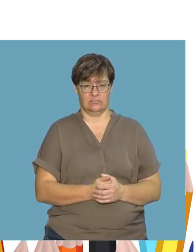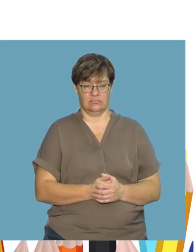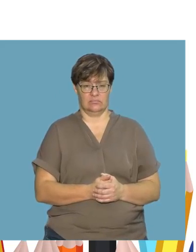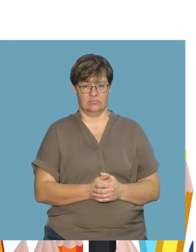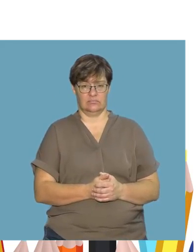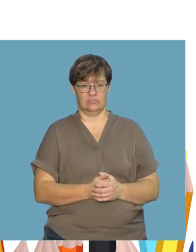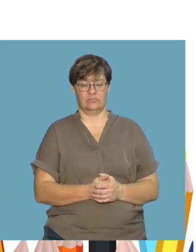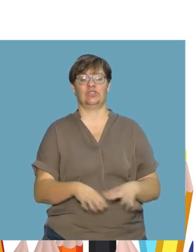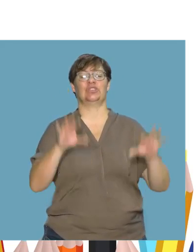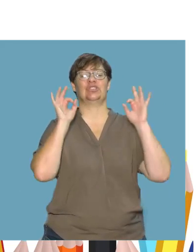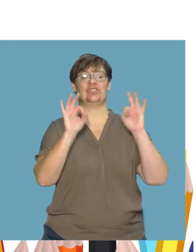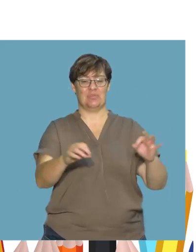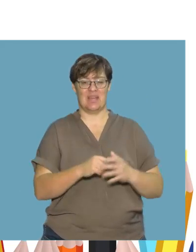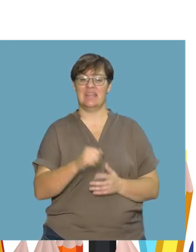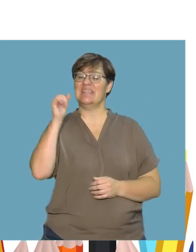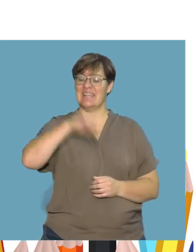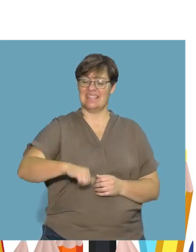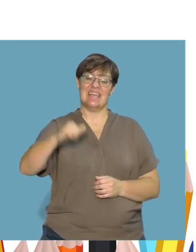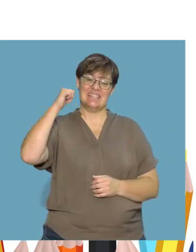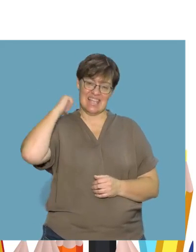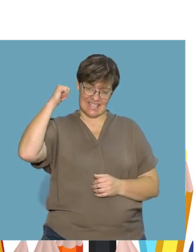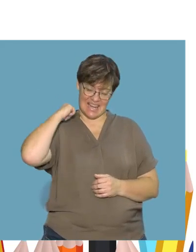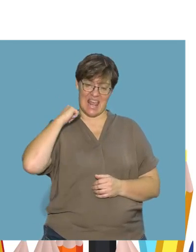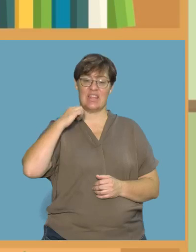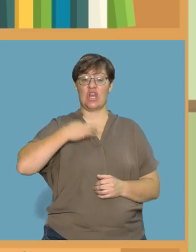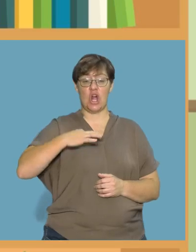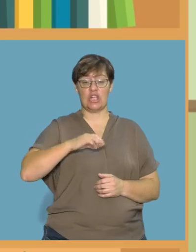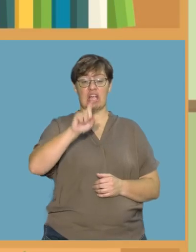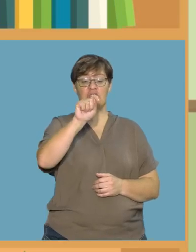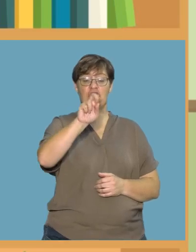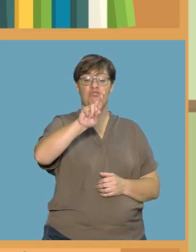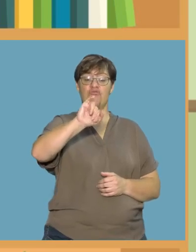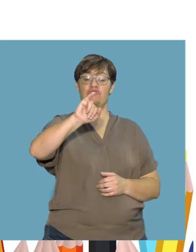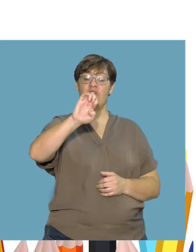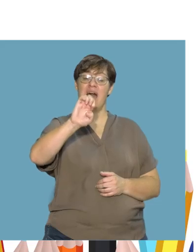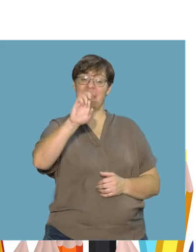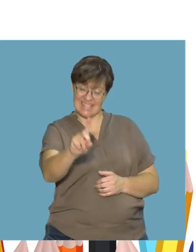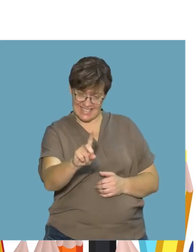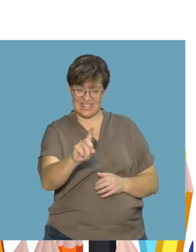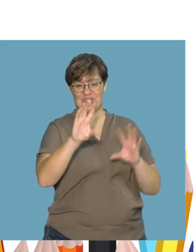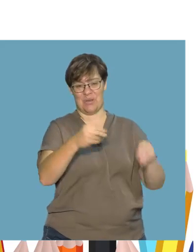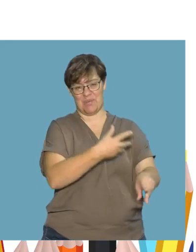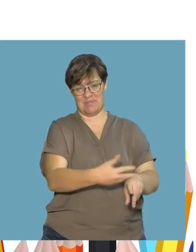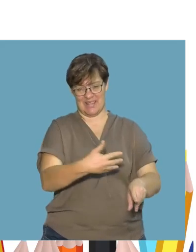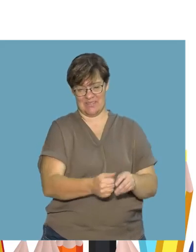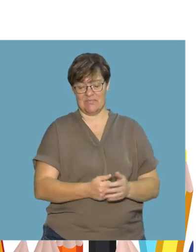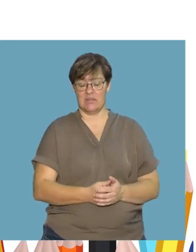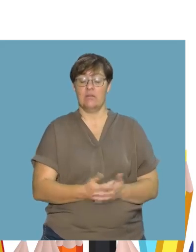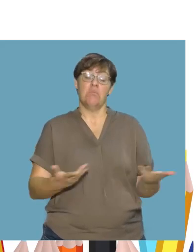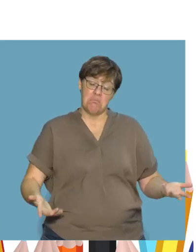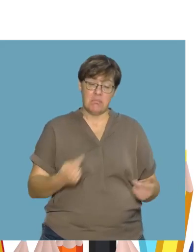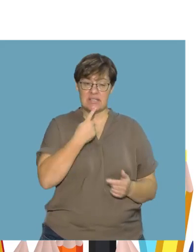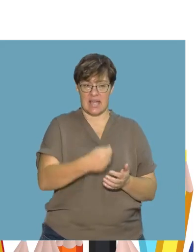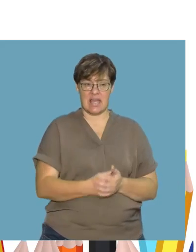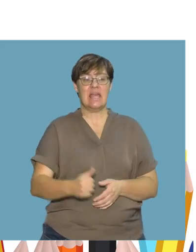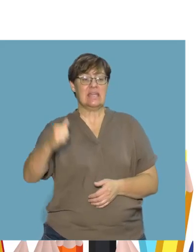Super! Yesterday the girls tried to stop the bleeding. Do I say, yesterday Brenda and